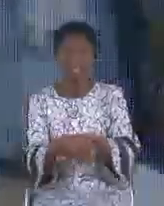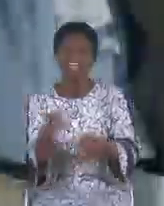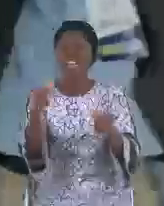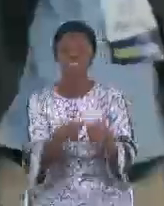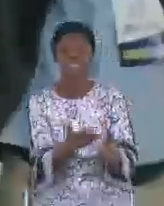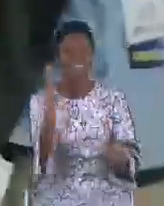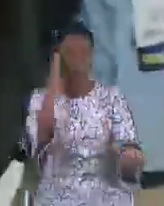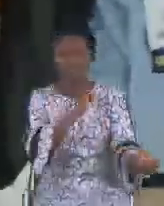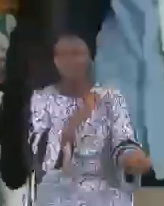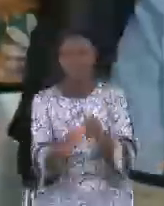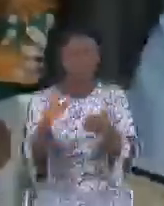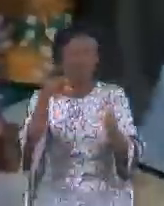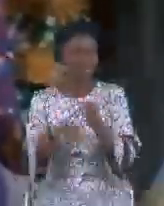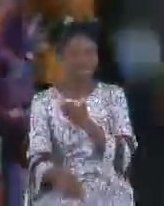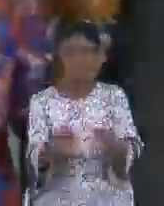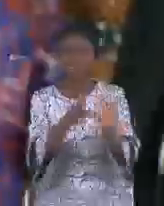down.